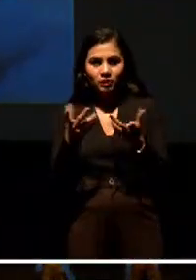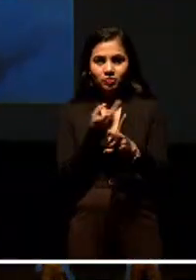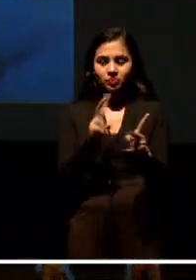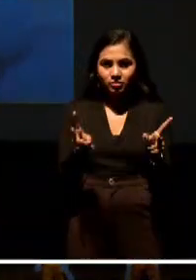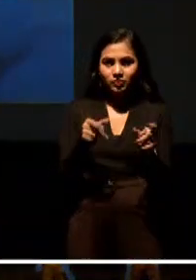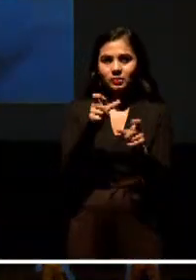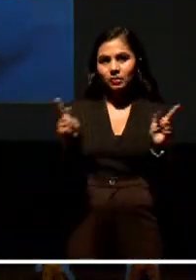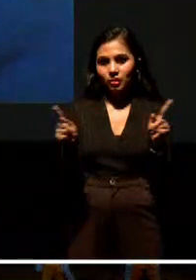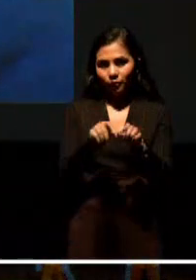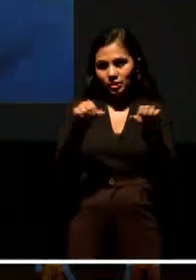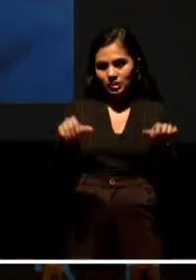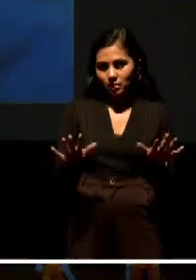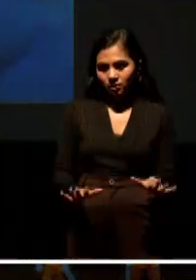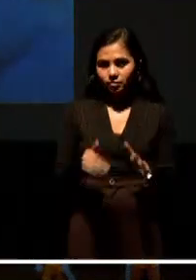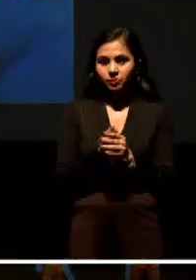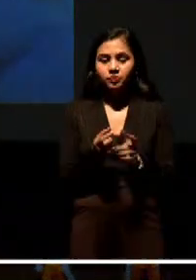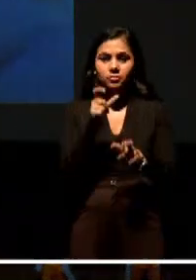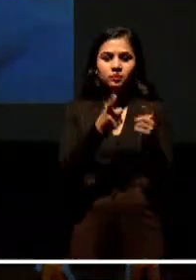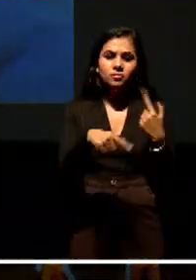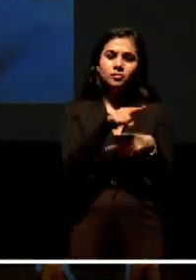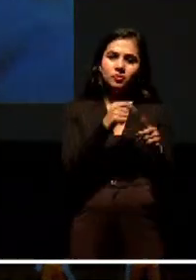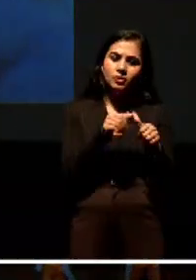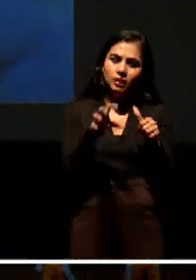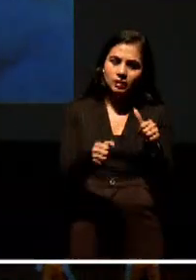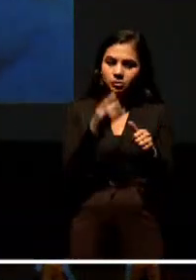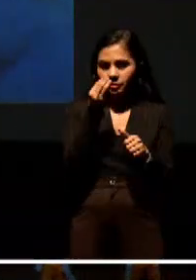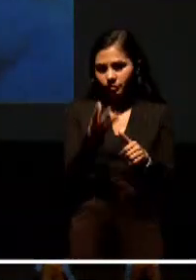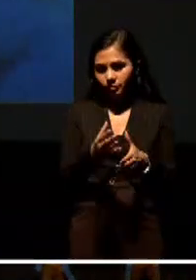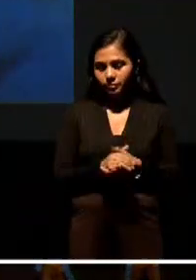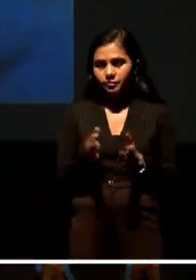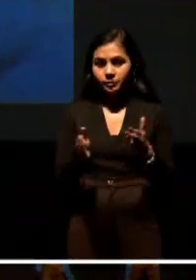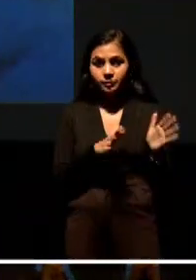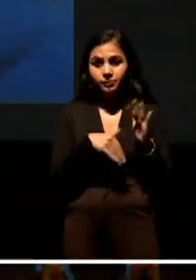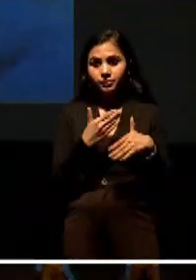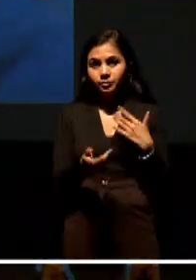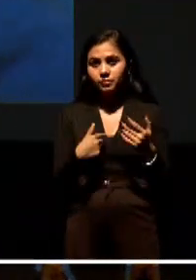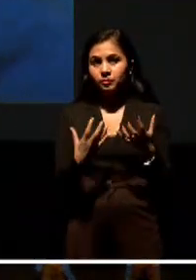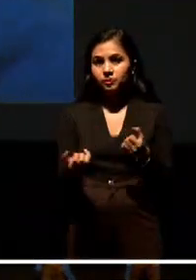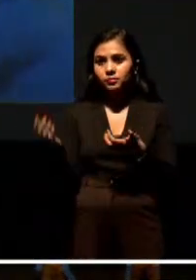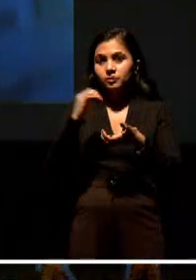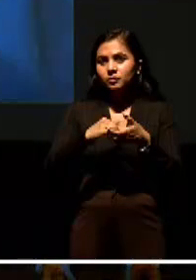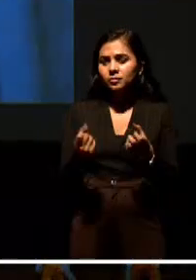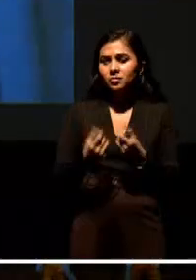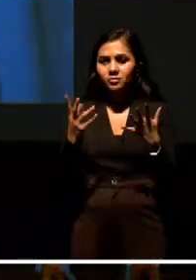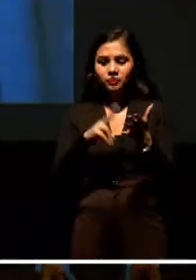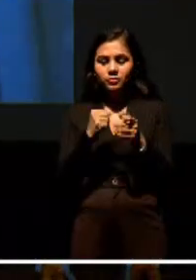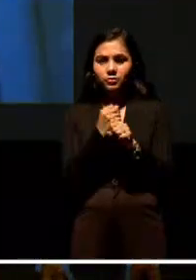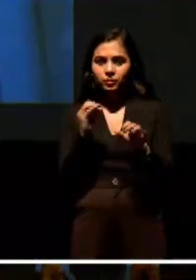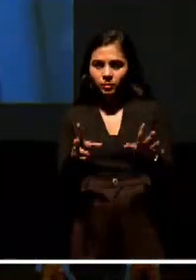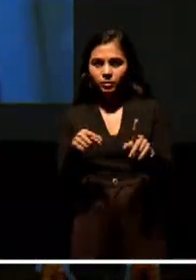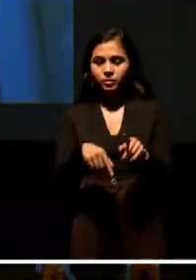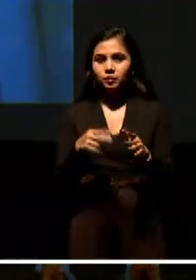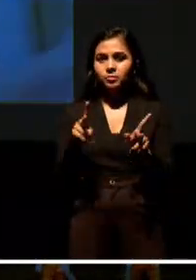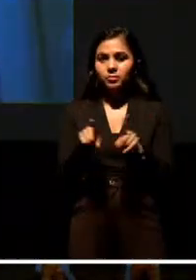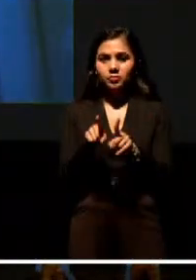workplaces, even the any public building accessible. Apart from this, we collaborate with a lot of NGOs, especially with Blind